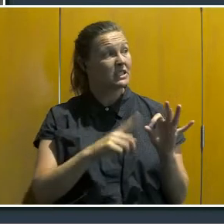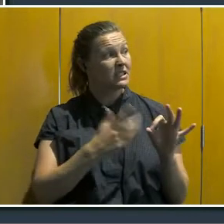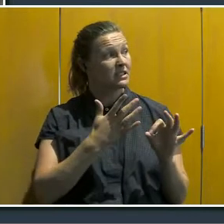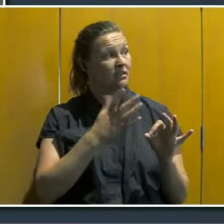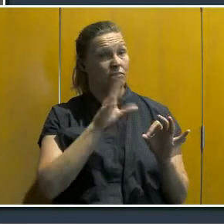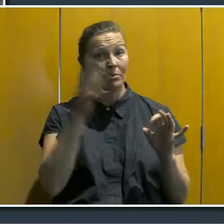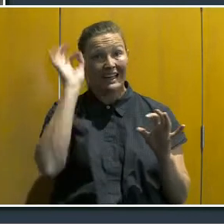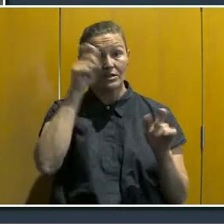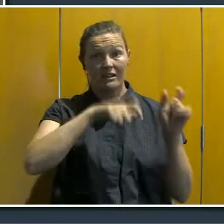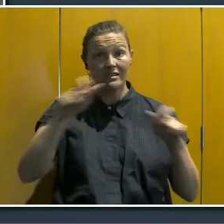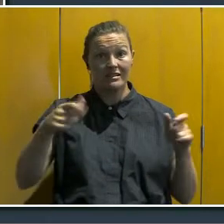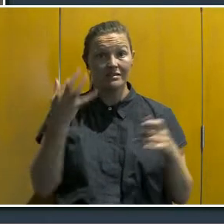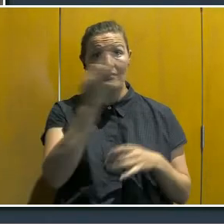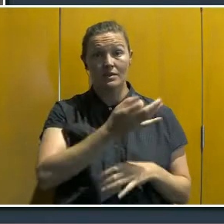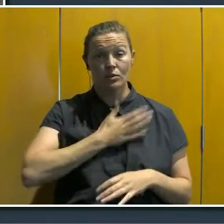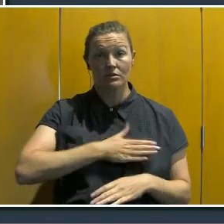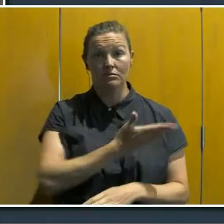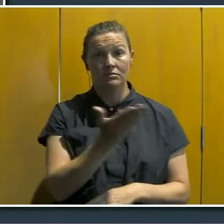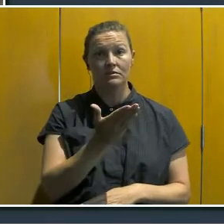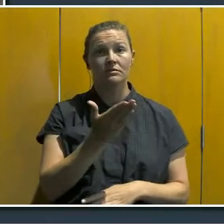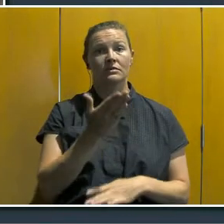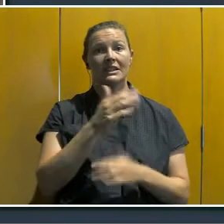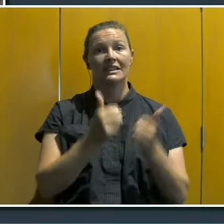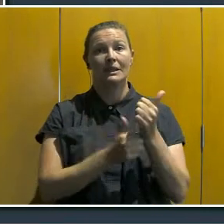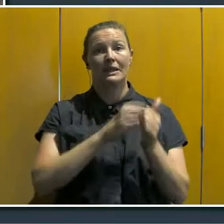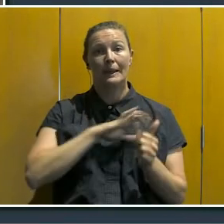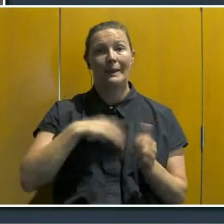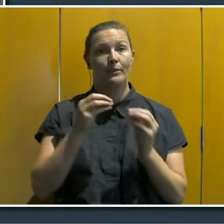from the councillors. Deputy Mayor Brosnan.